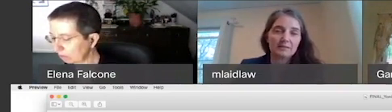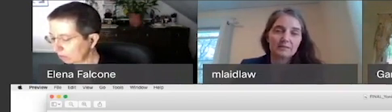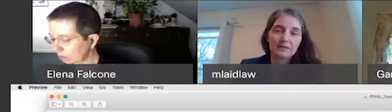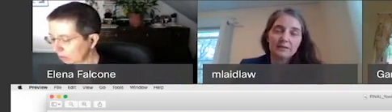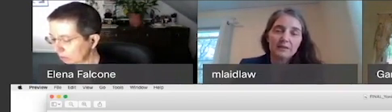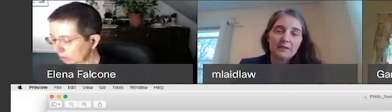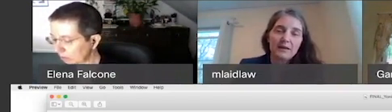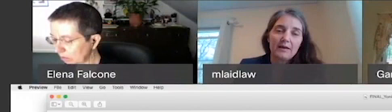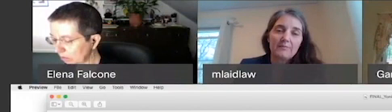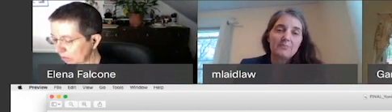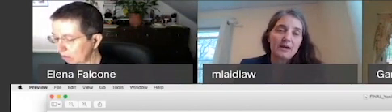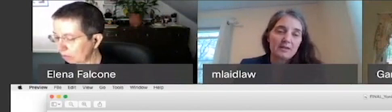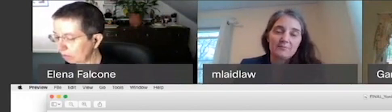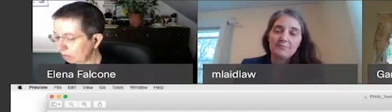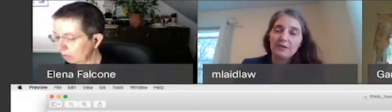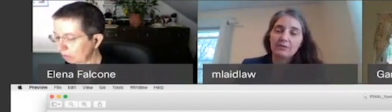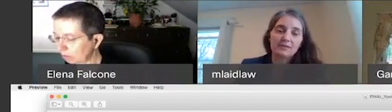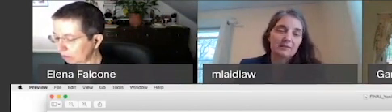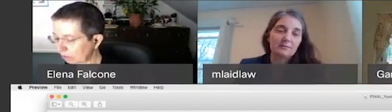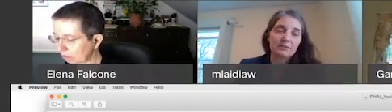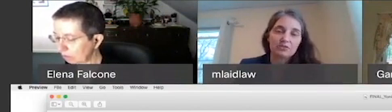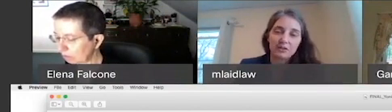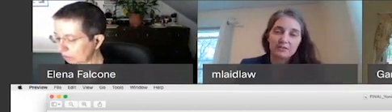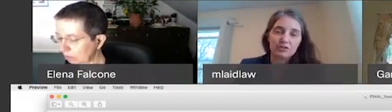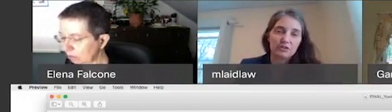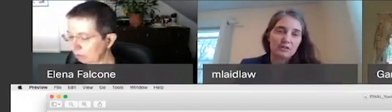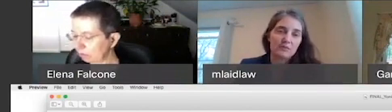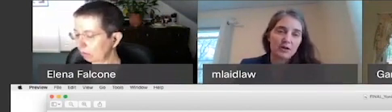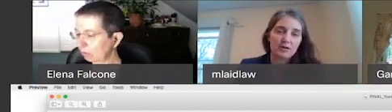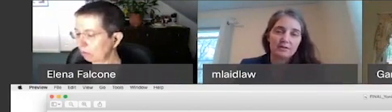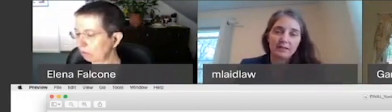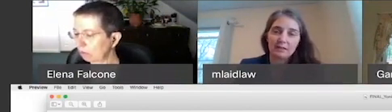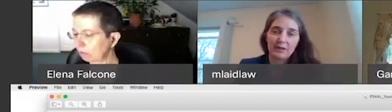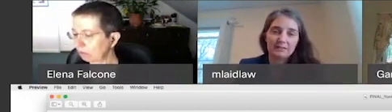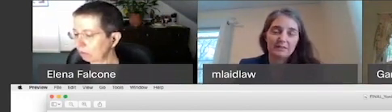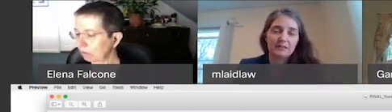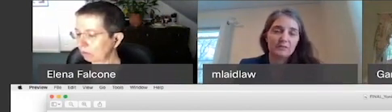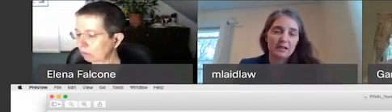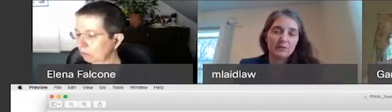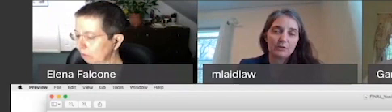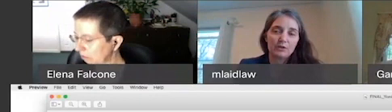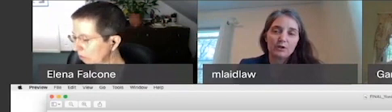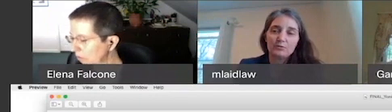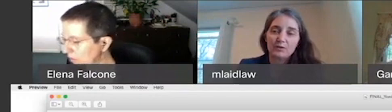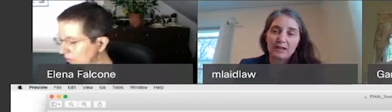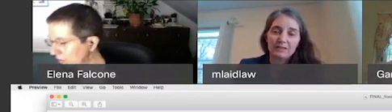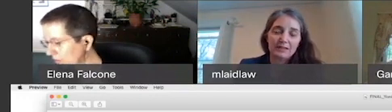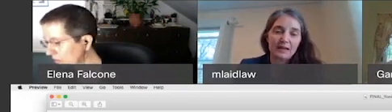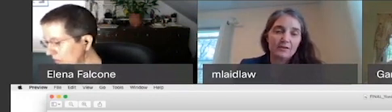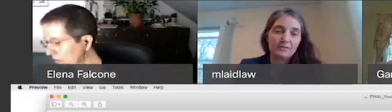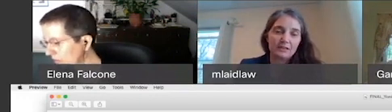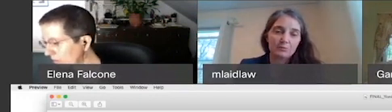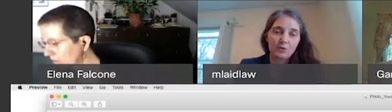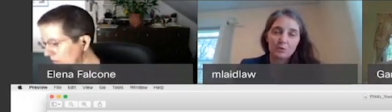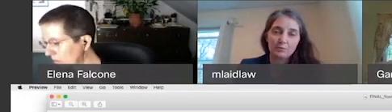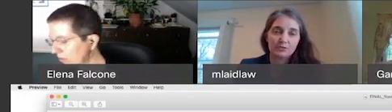assets. But very seamless transition upon incapacity or death for anything held